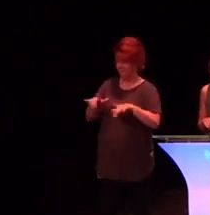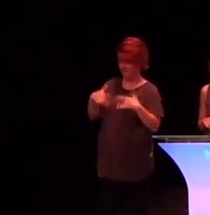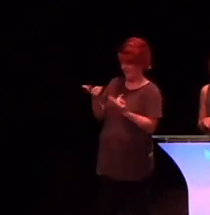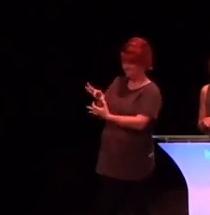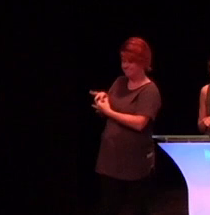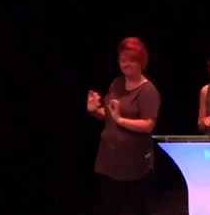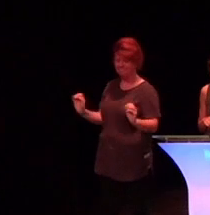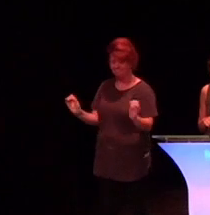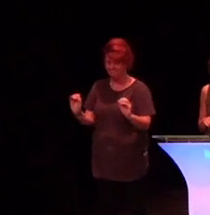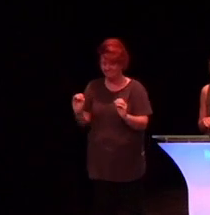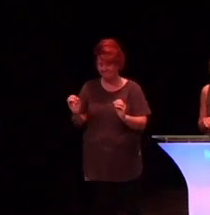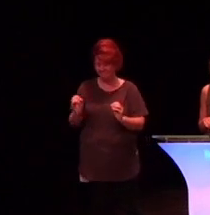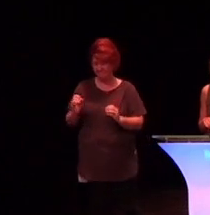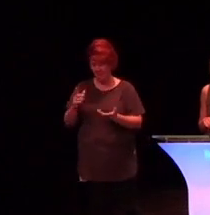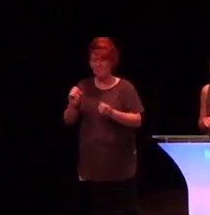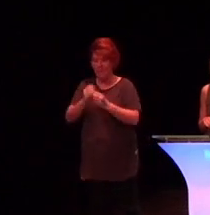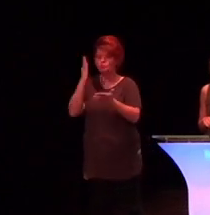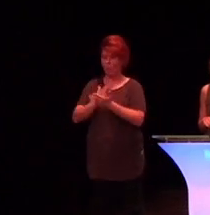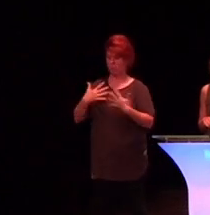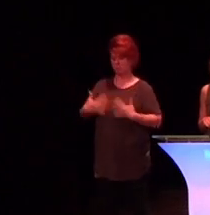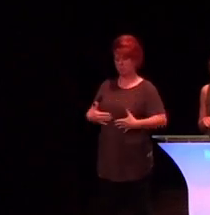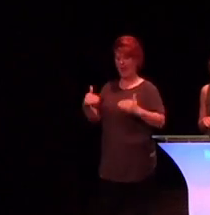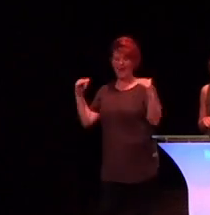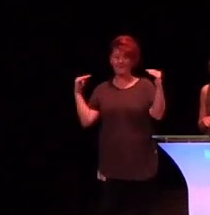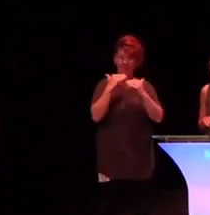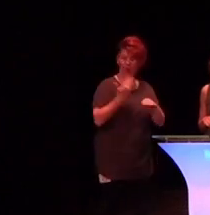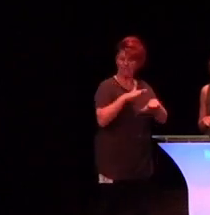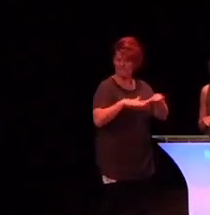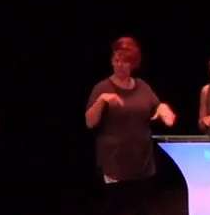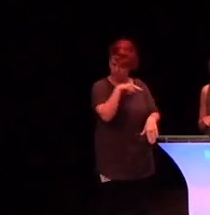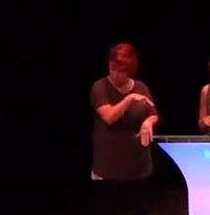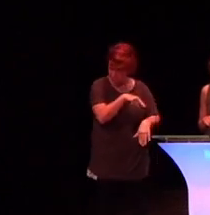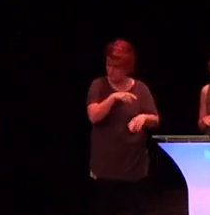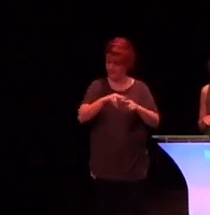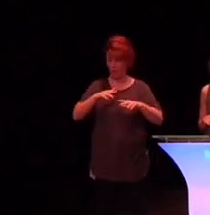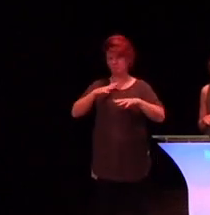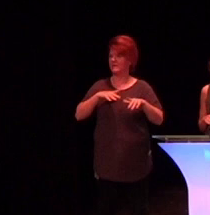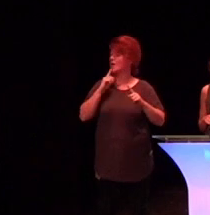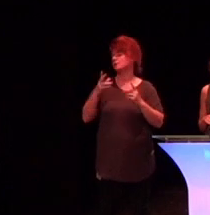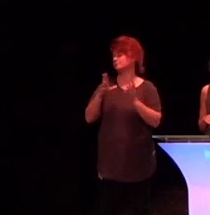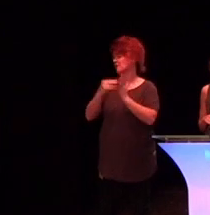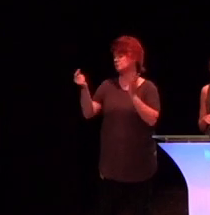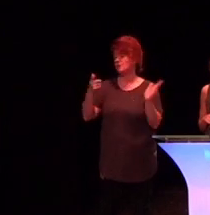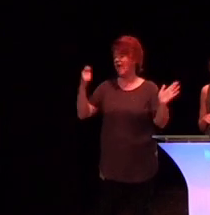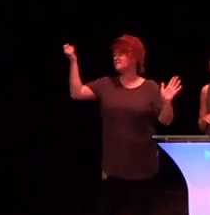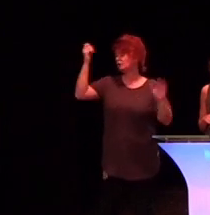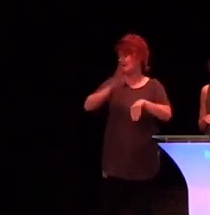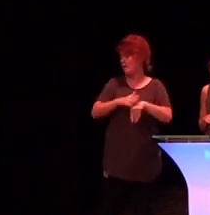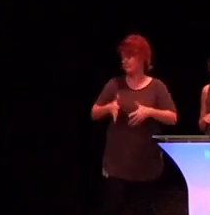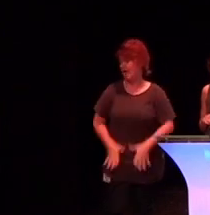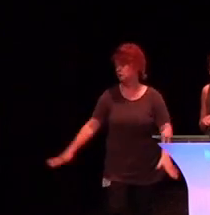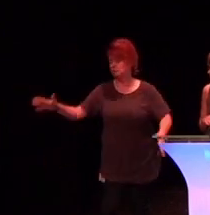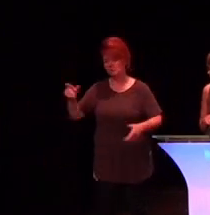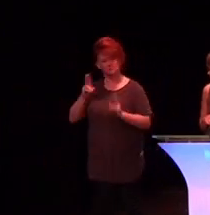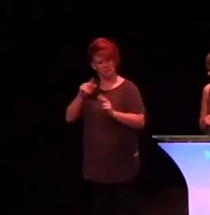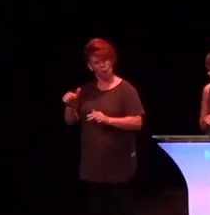I can't see, it's too dark, I feel disconnected. Make sure the clothing matches what's going on the stage as well.